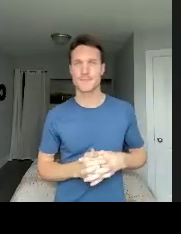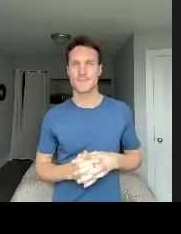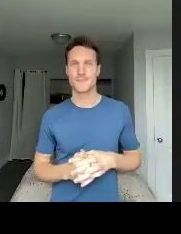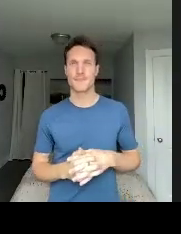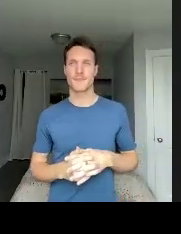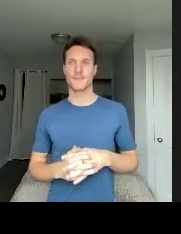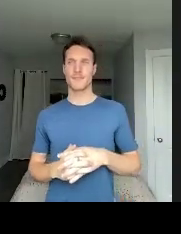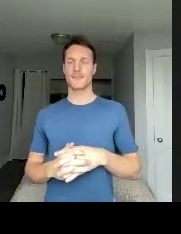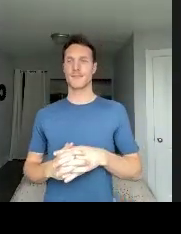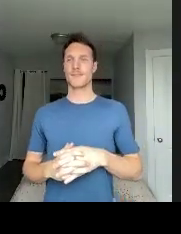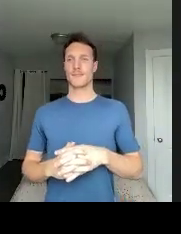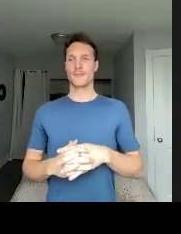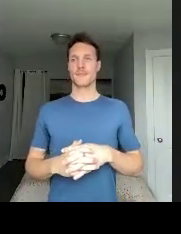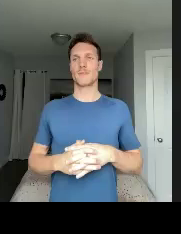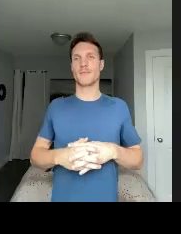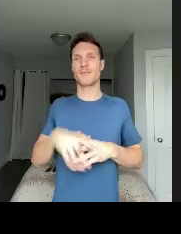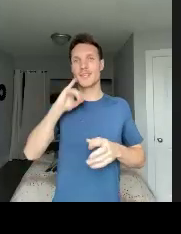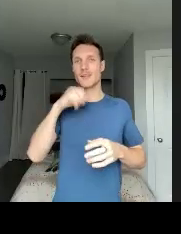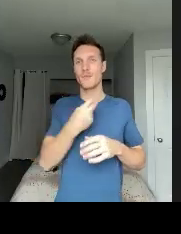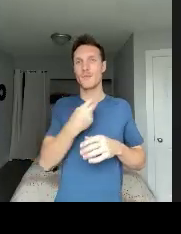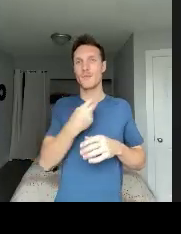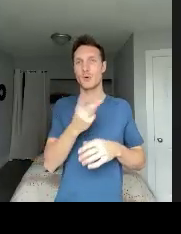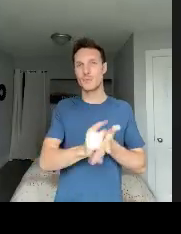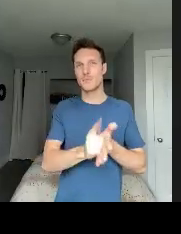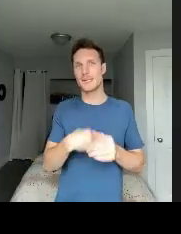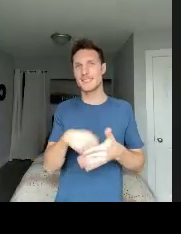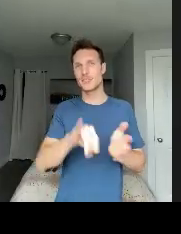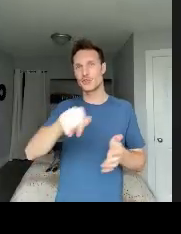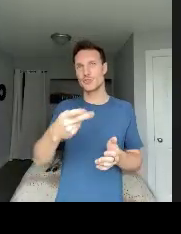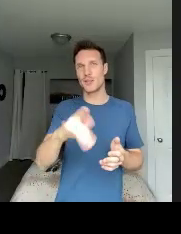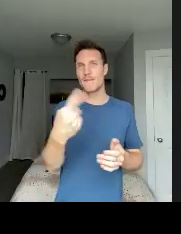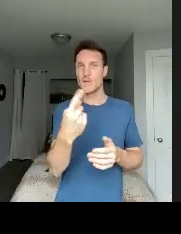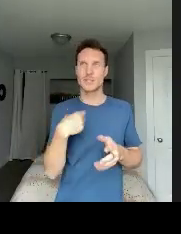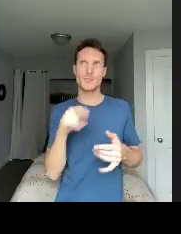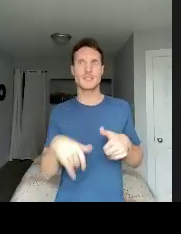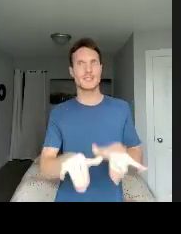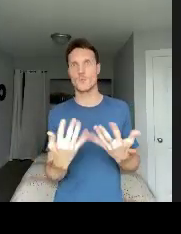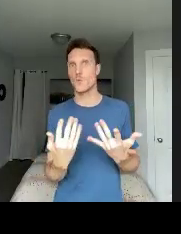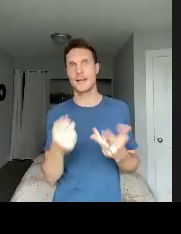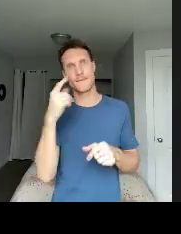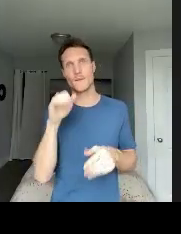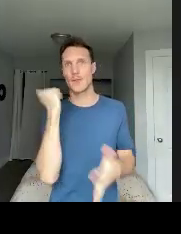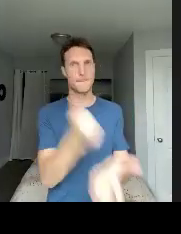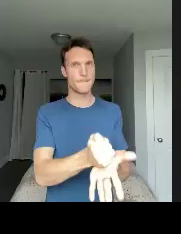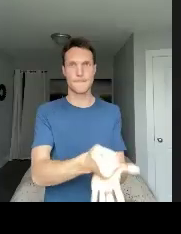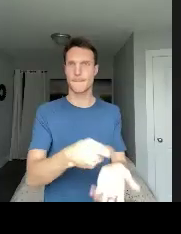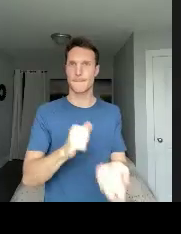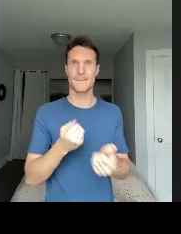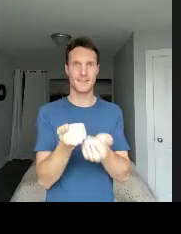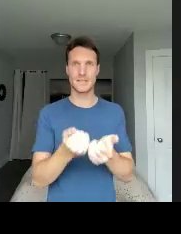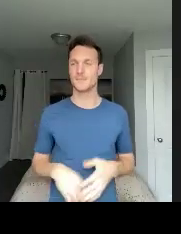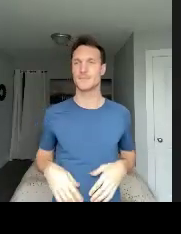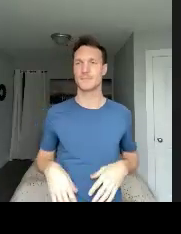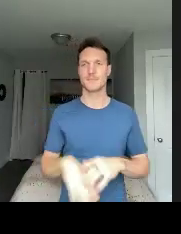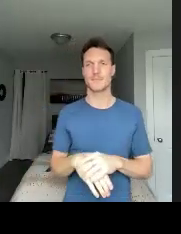You know, if we're 2 minutes to July 1st and we're still waiting for that approval stamp to shoot it out, Nick, I'm gonna have several